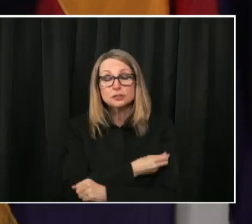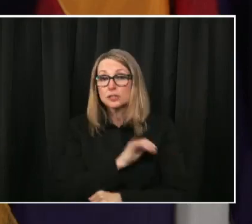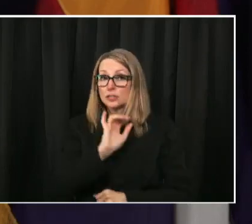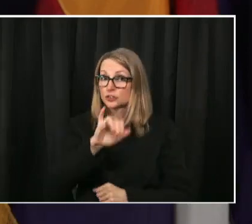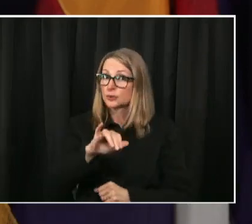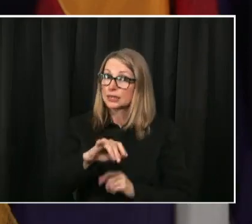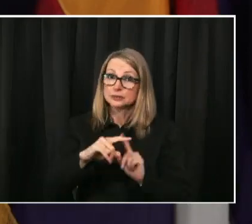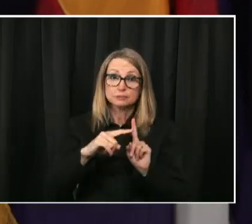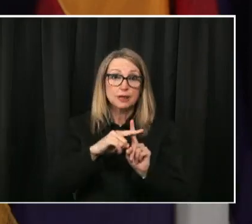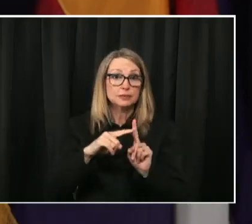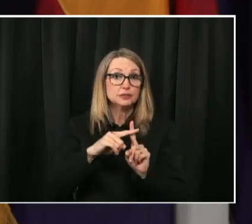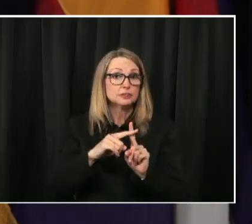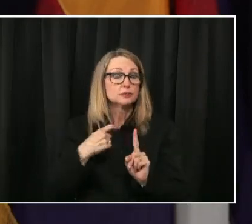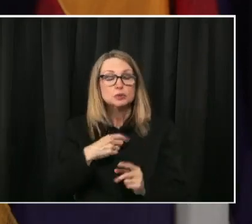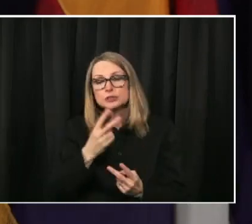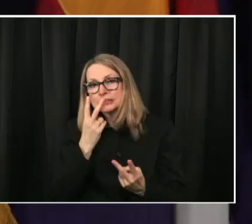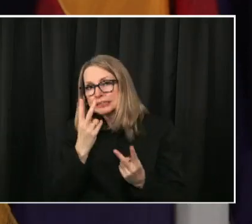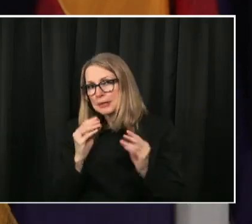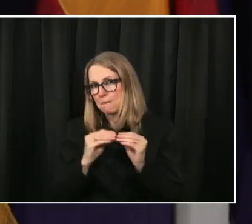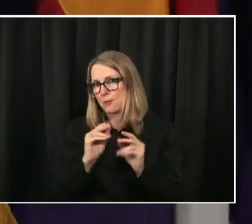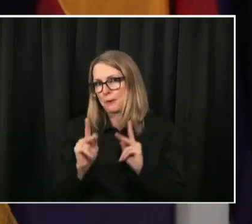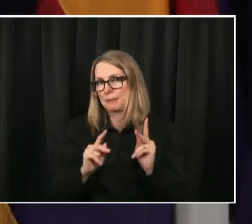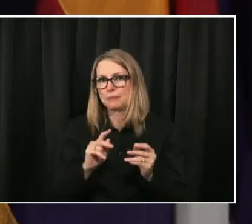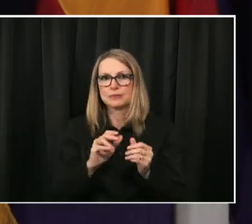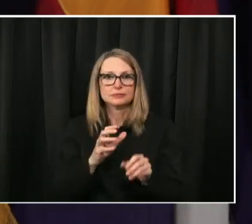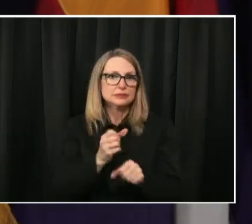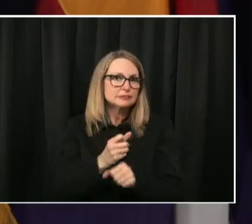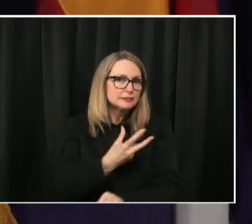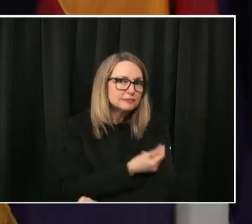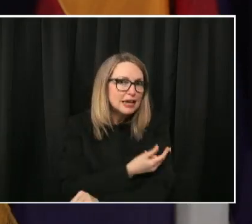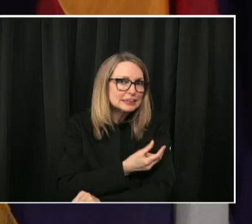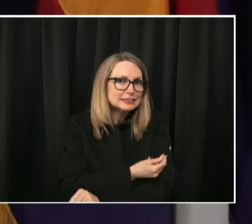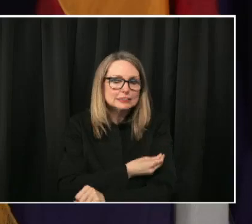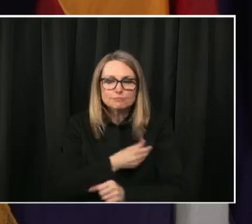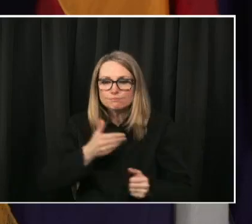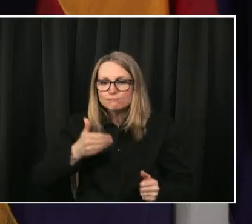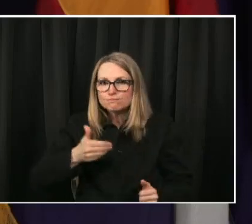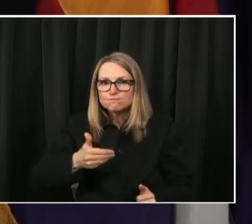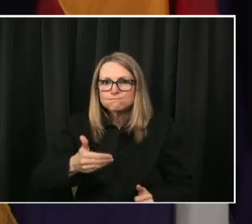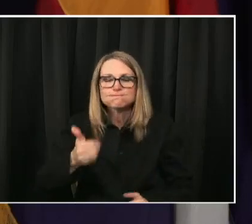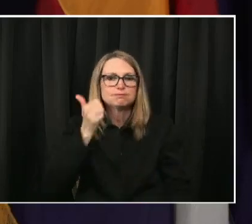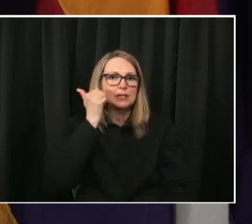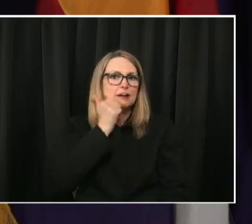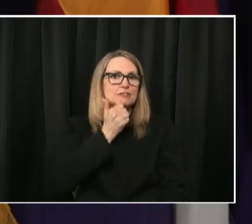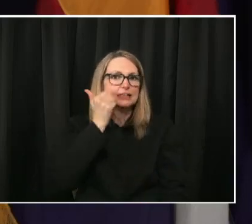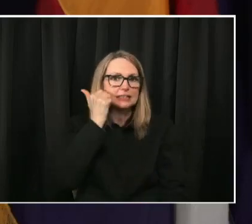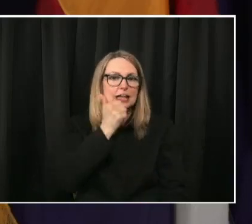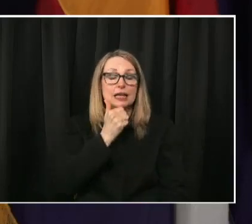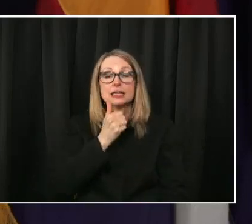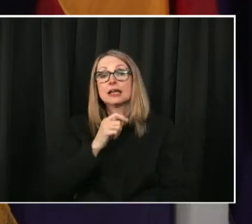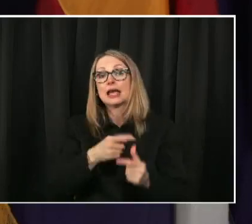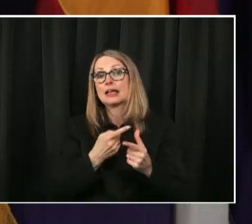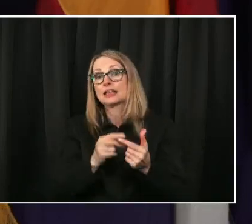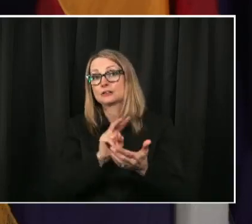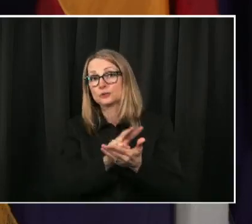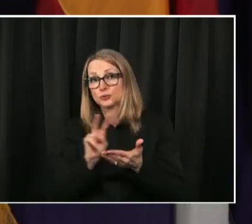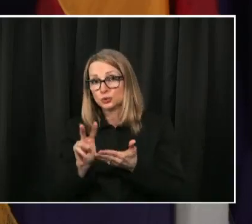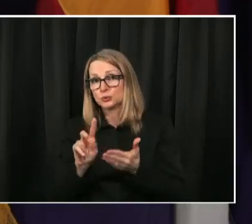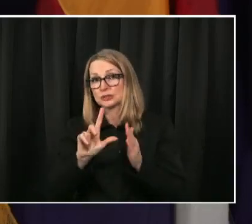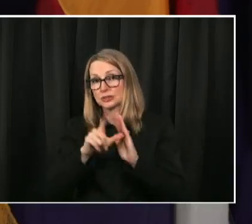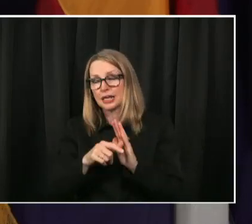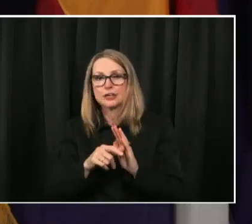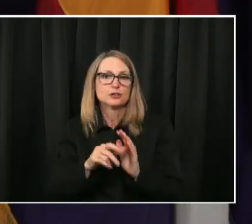are becoming fully vaccinated every day as they get their second vaccine, and then 2 weeks after that, they're fully vaccinated. So we're very